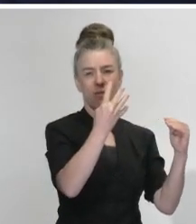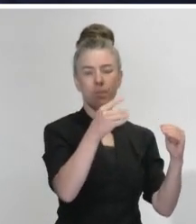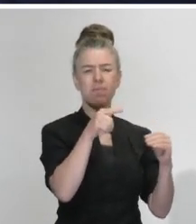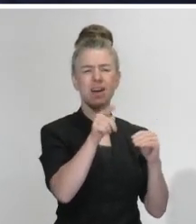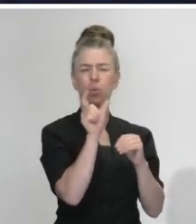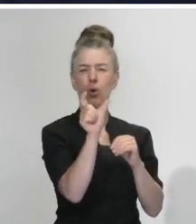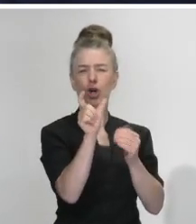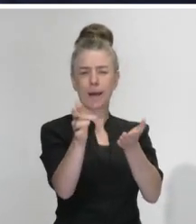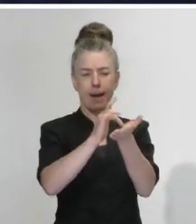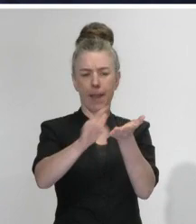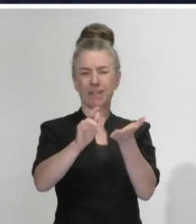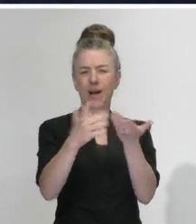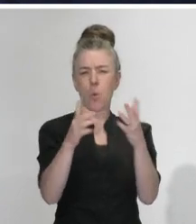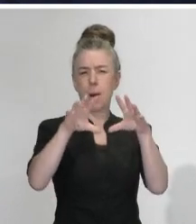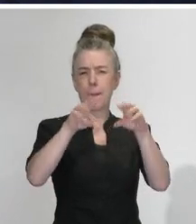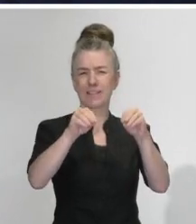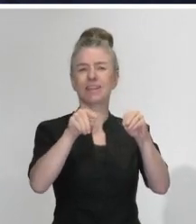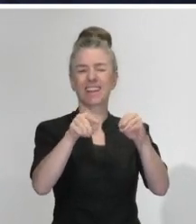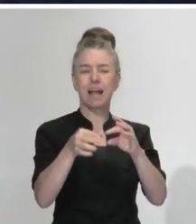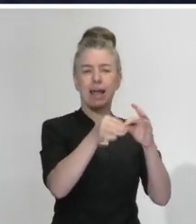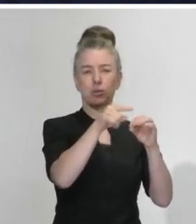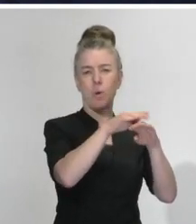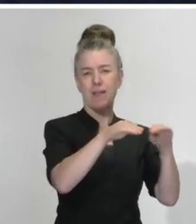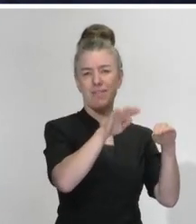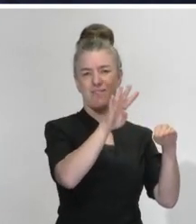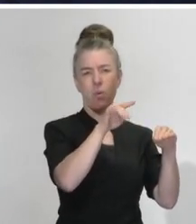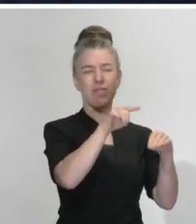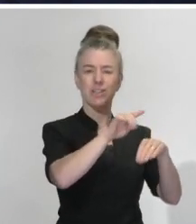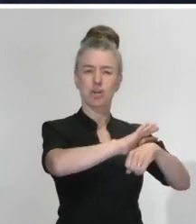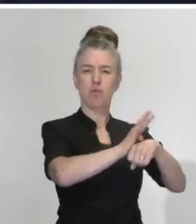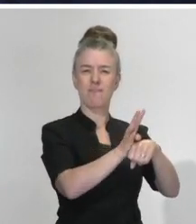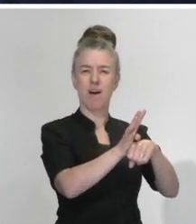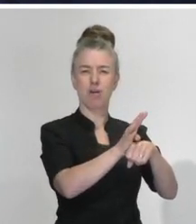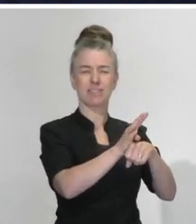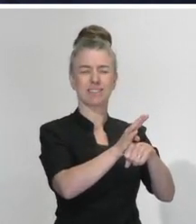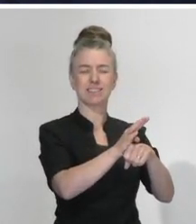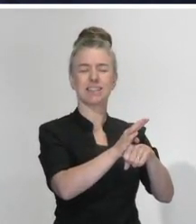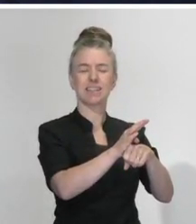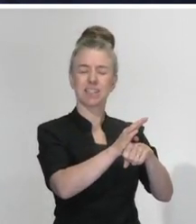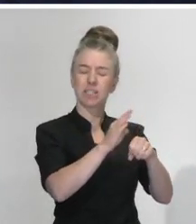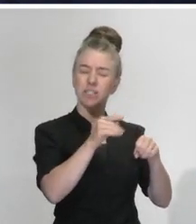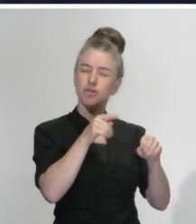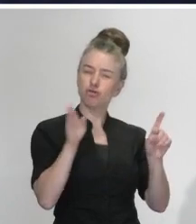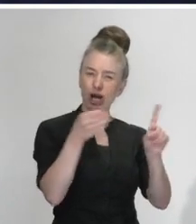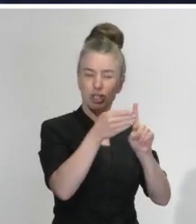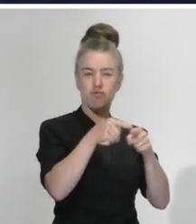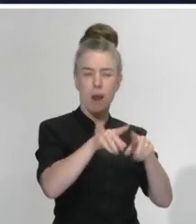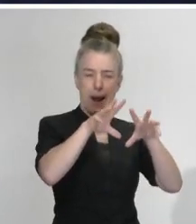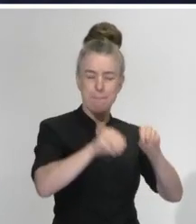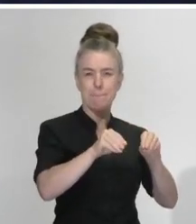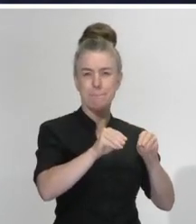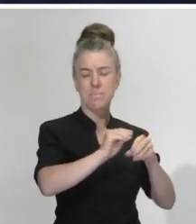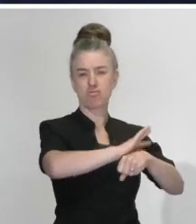referred to the alert level 4, eliminate. This is a COVID-19 suppression strategy that aims to ensure that the health